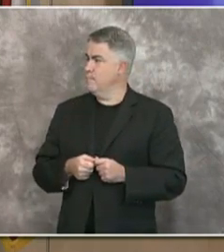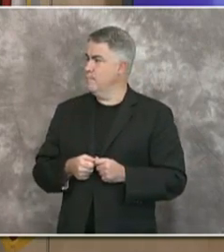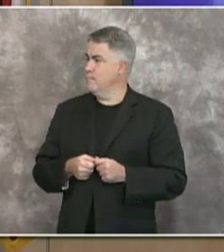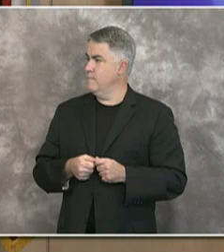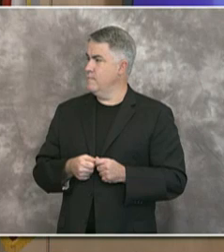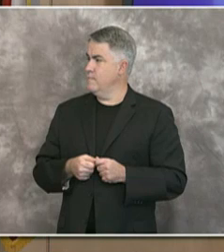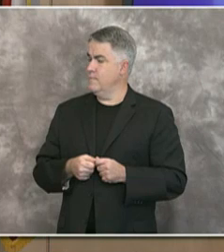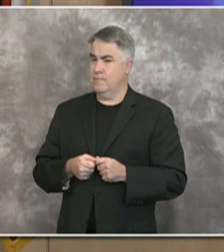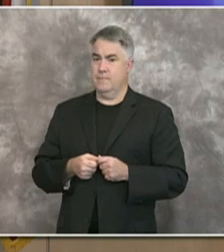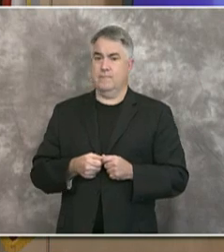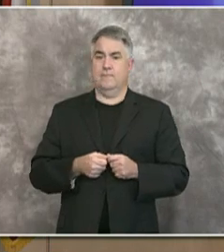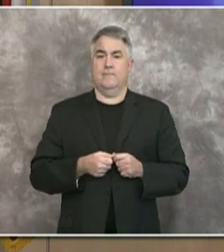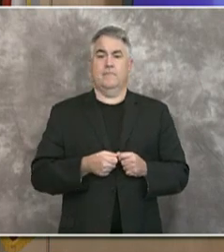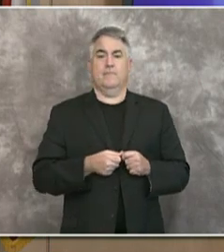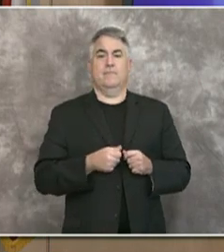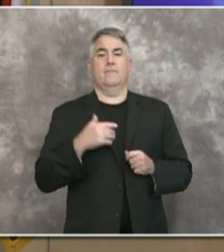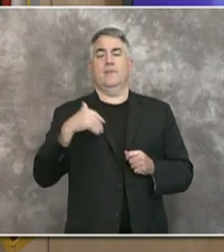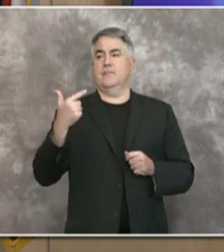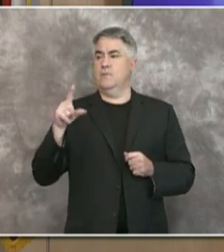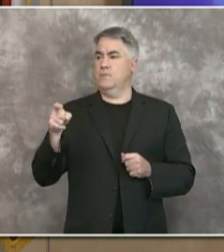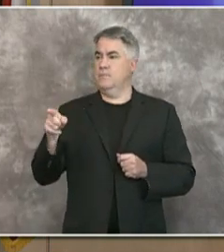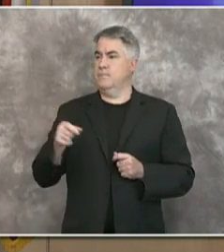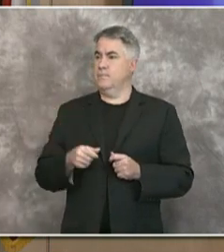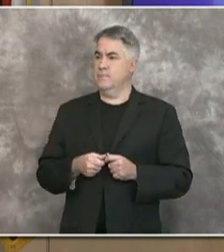Okay, let's go to the next question.